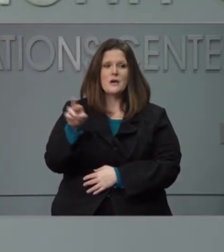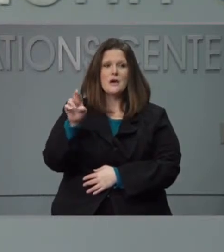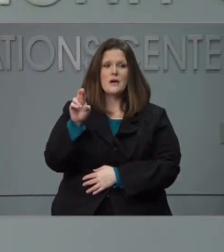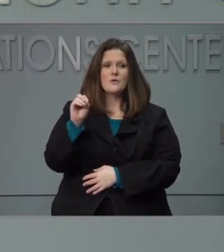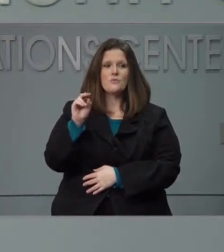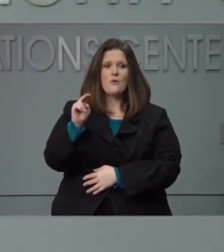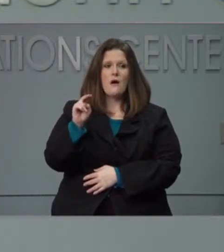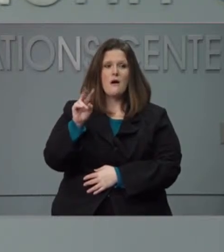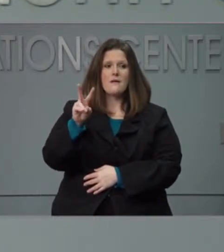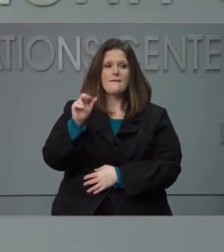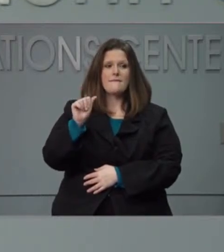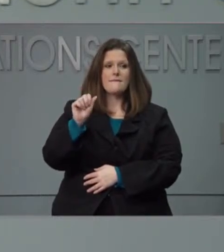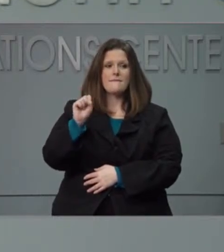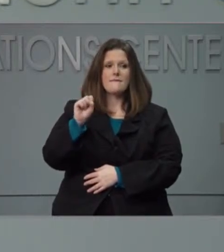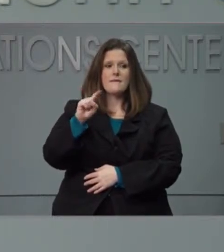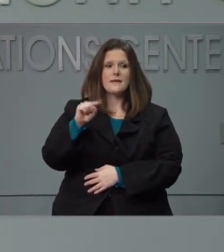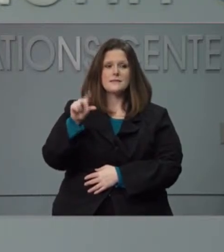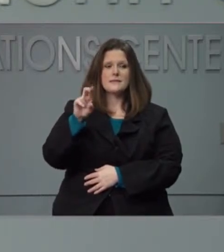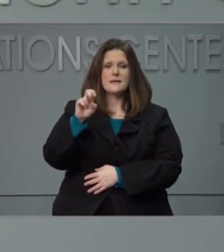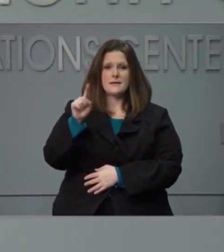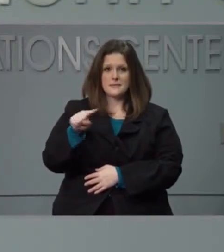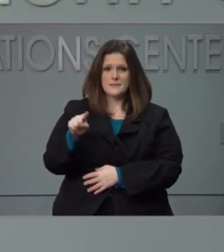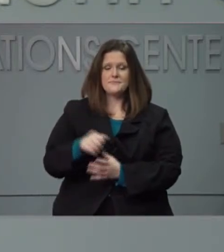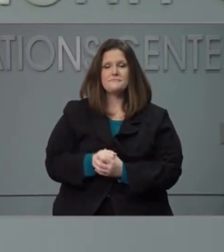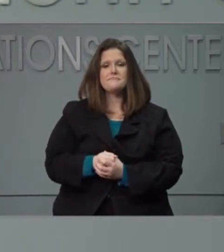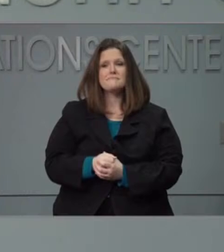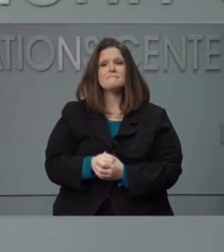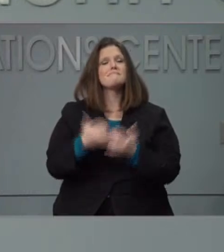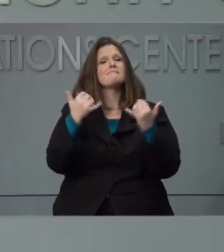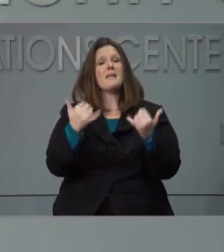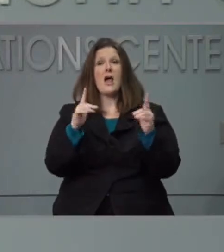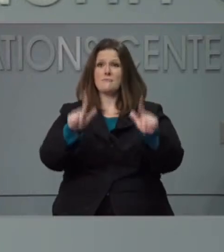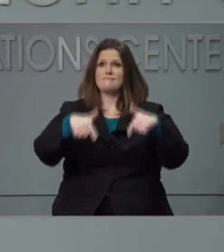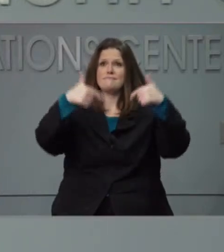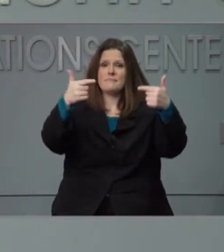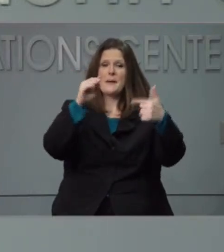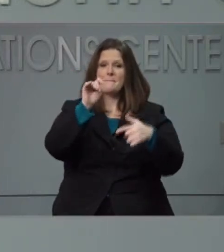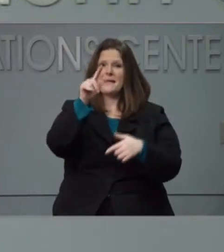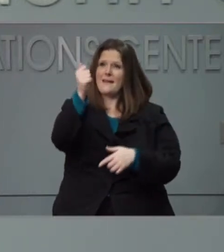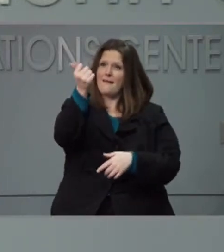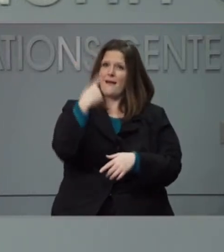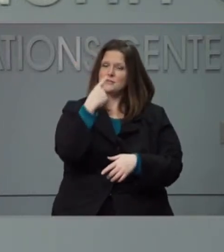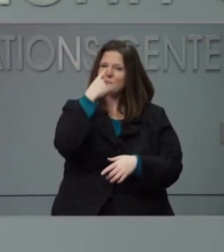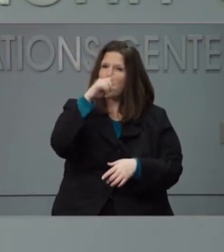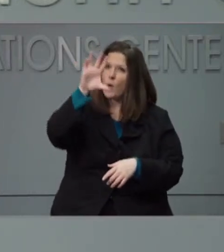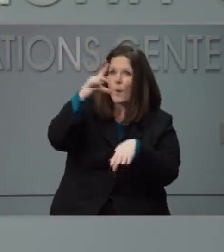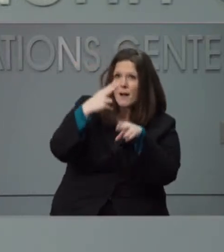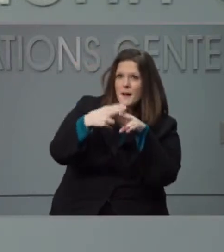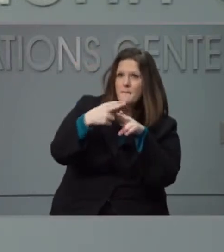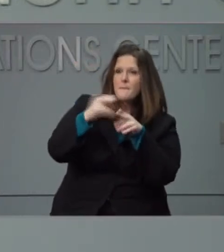identify yourself and your organization, we would appreciate it, and we'll begin with the first one.